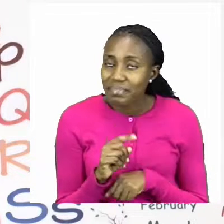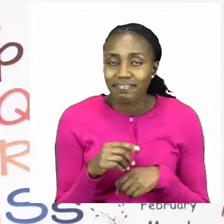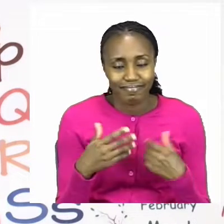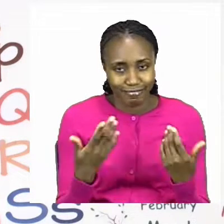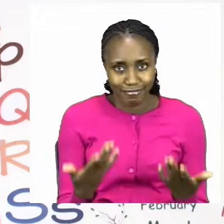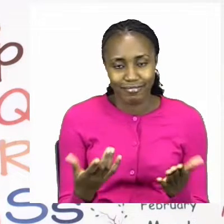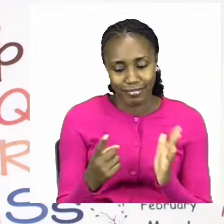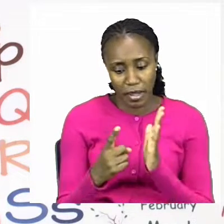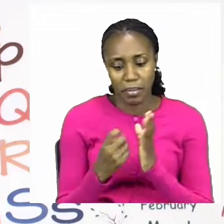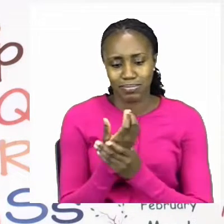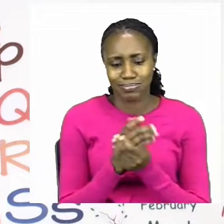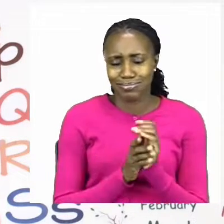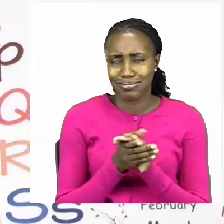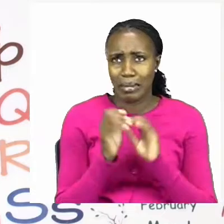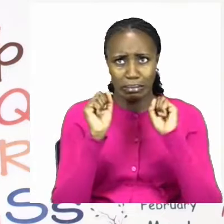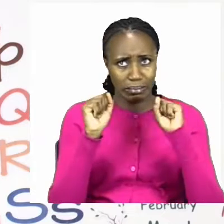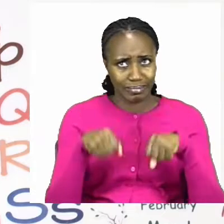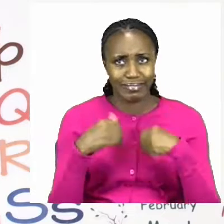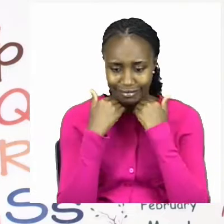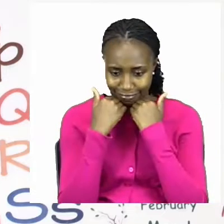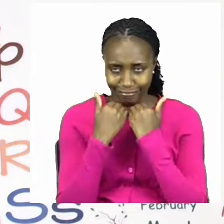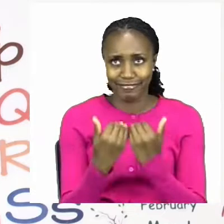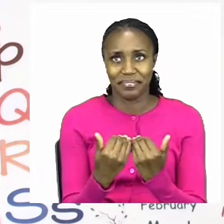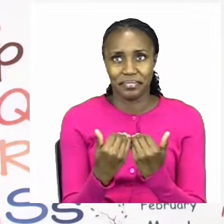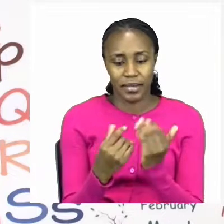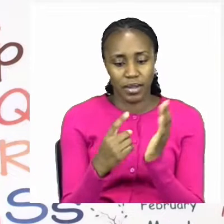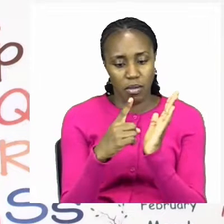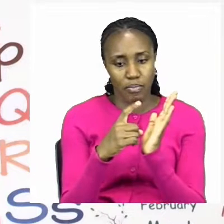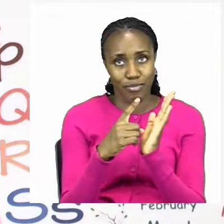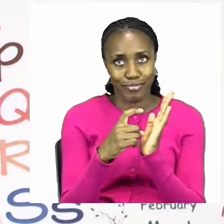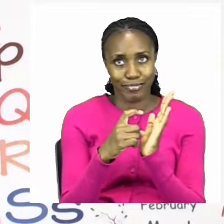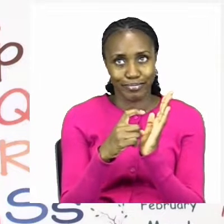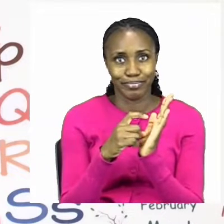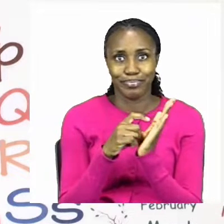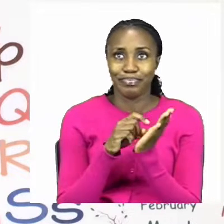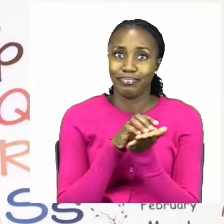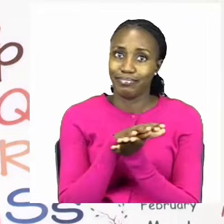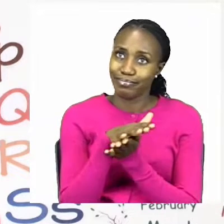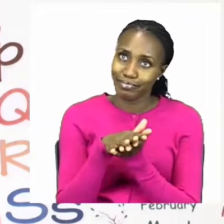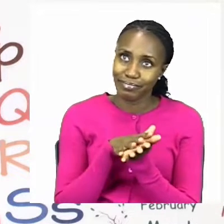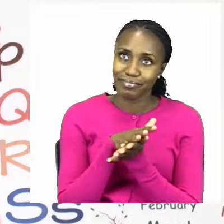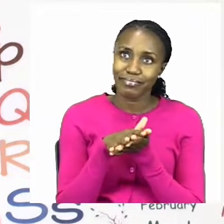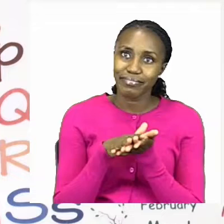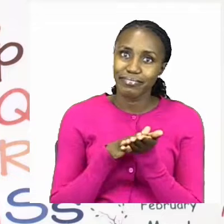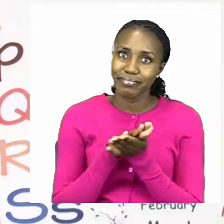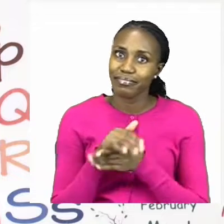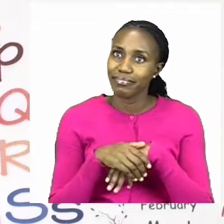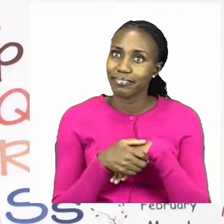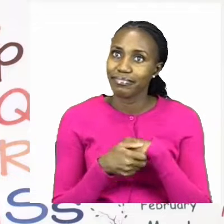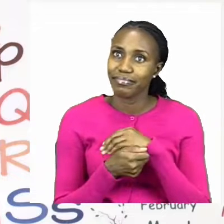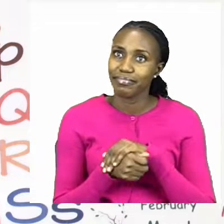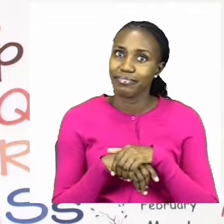we need to sanitize. Now, let's put some sanitizer on our hands. Remember, boys and girls, if you don't have